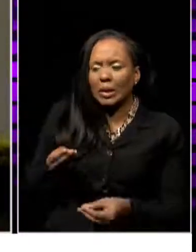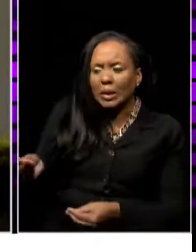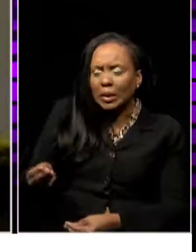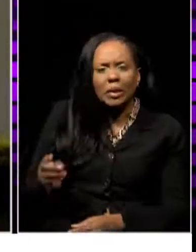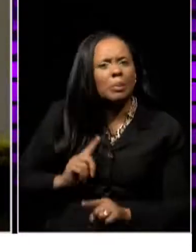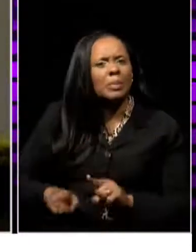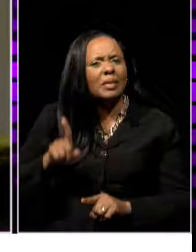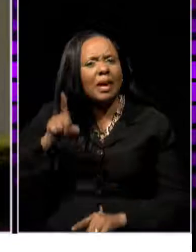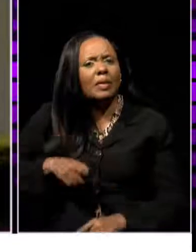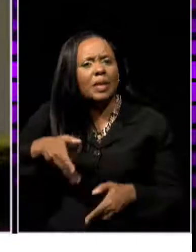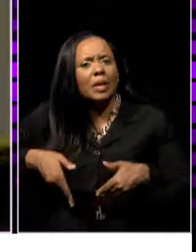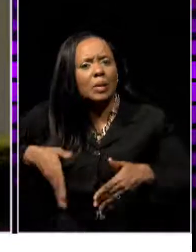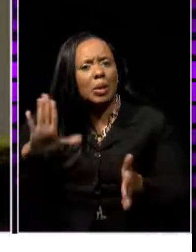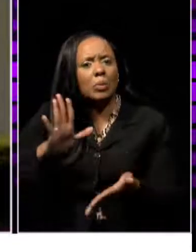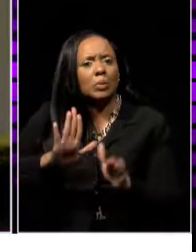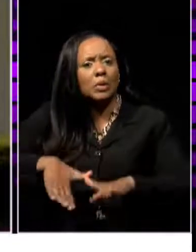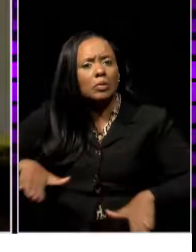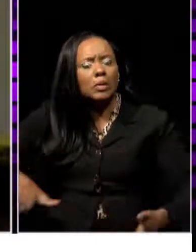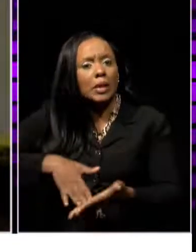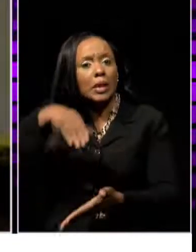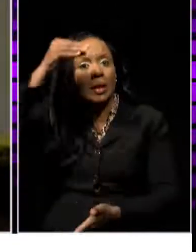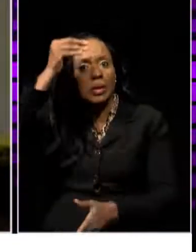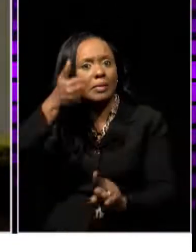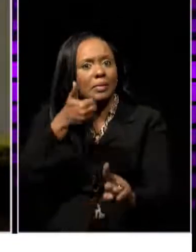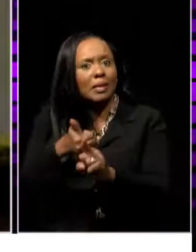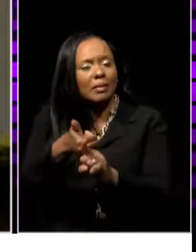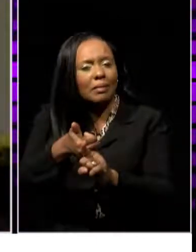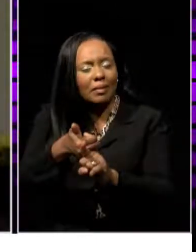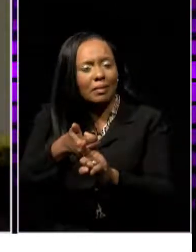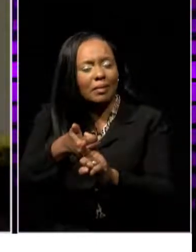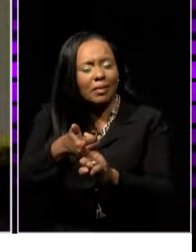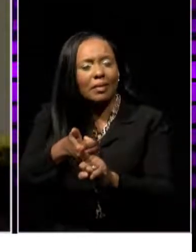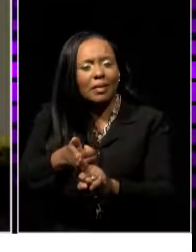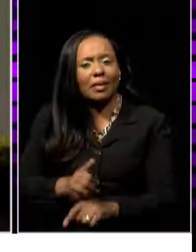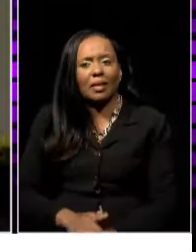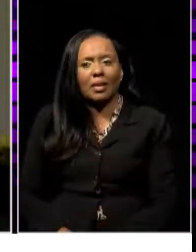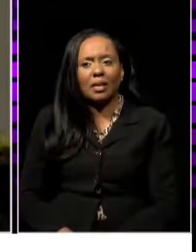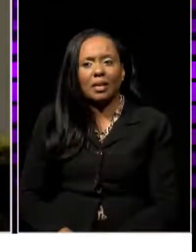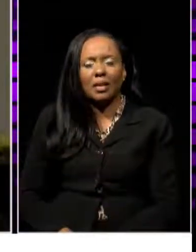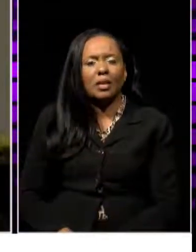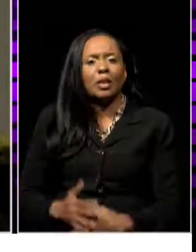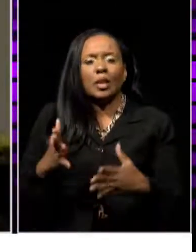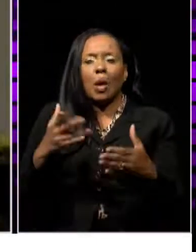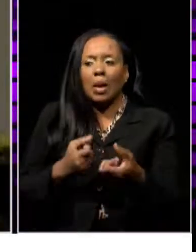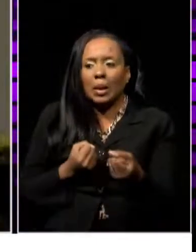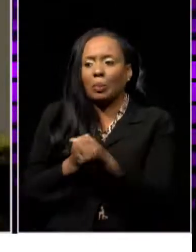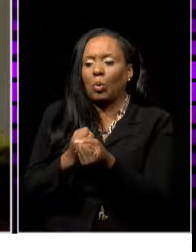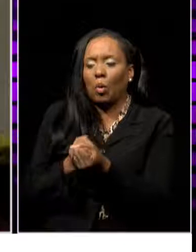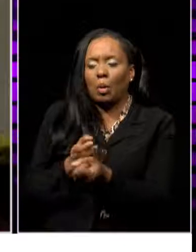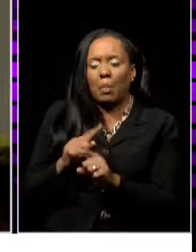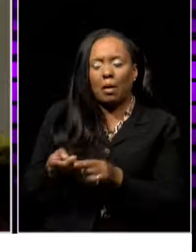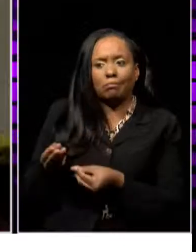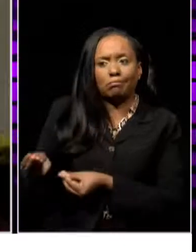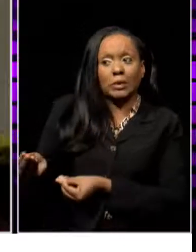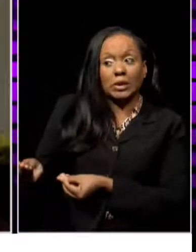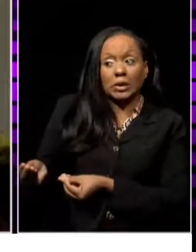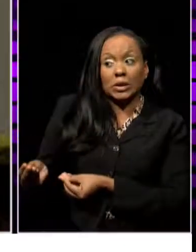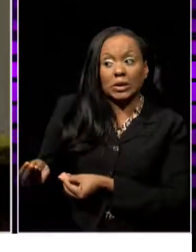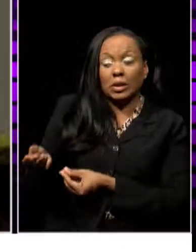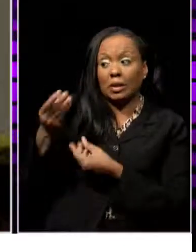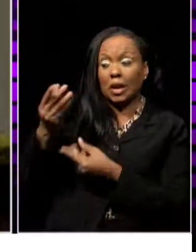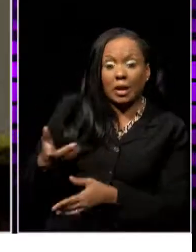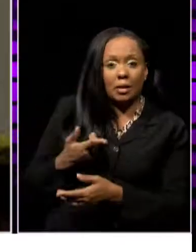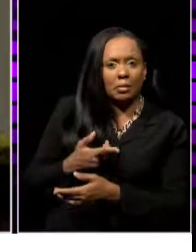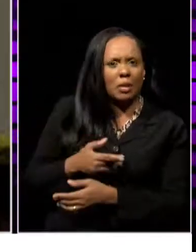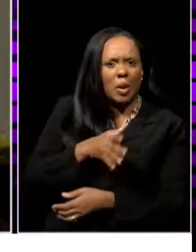the children where they're trying to provide so much support. They don't realize that they're actually doing the work